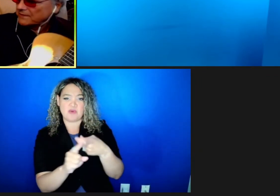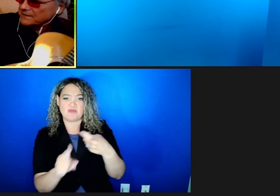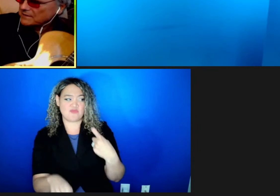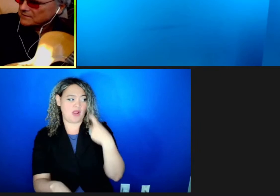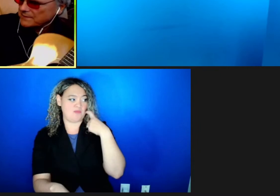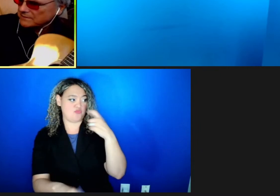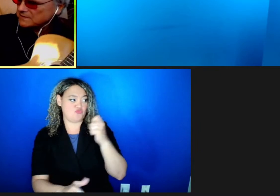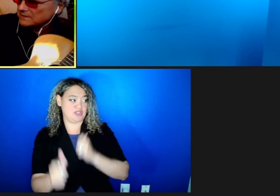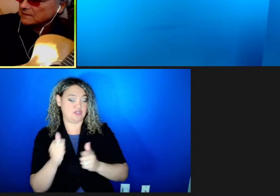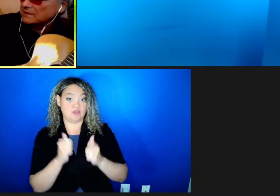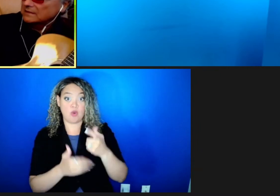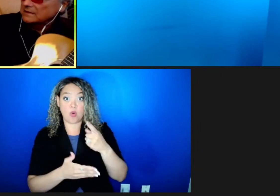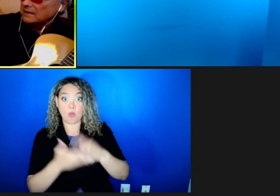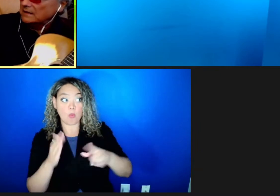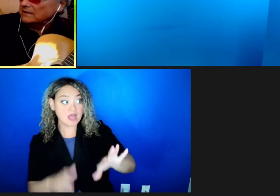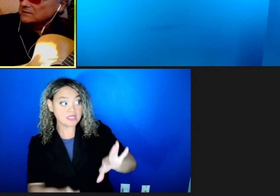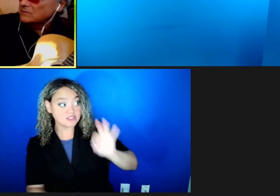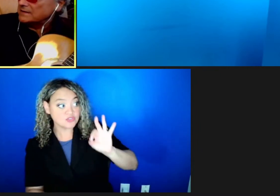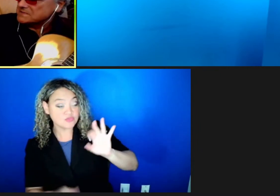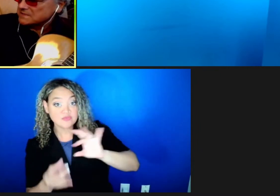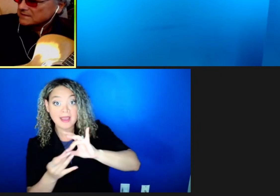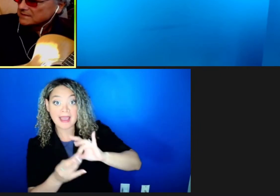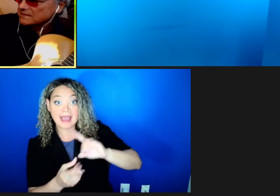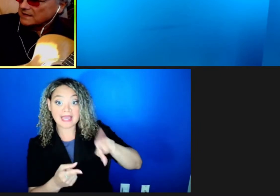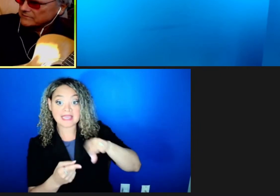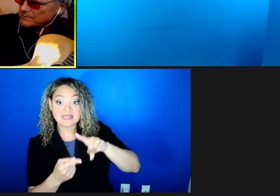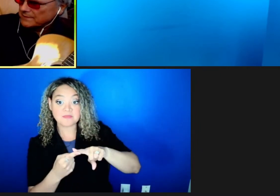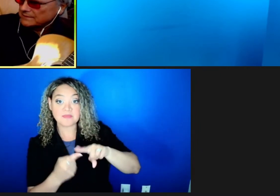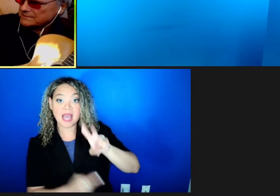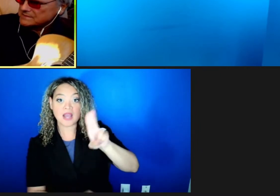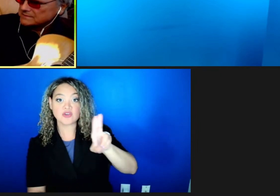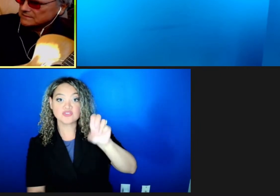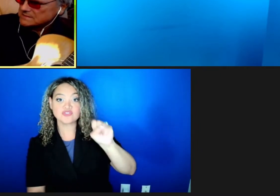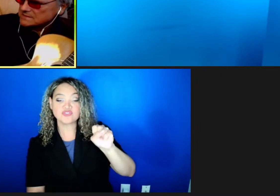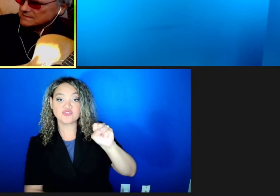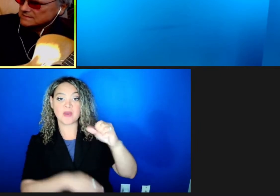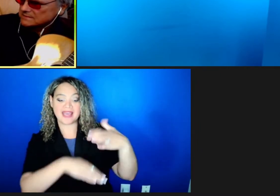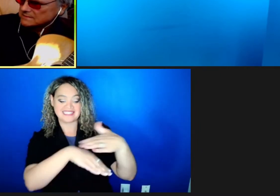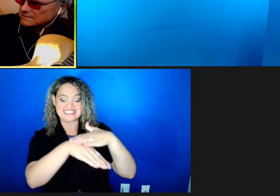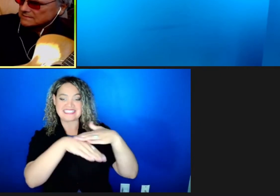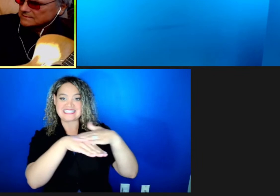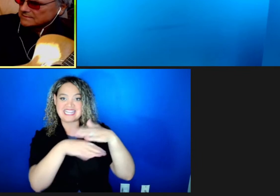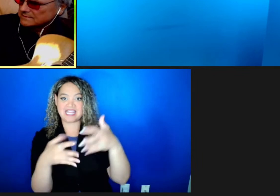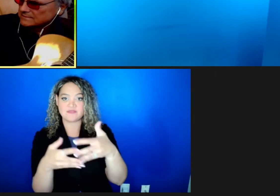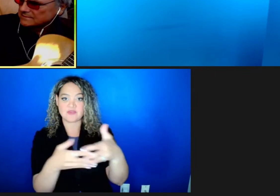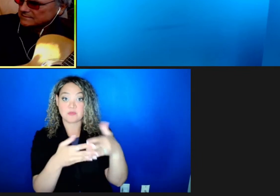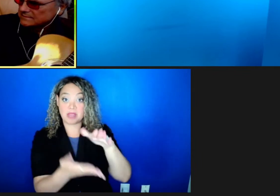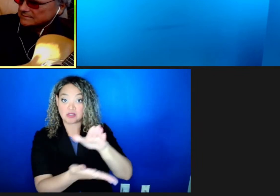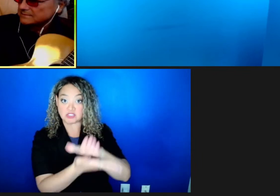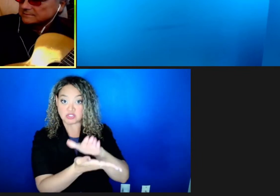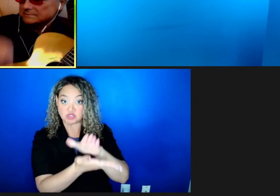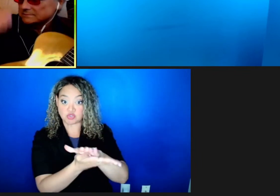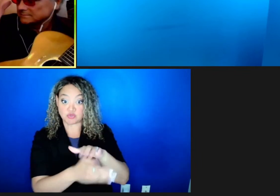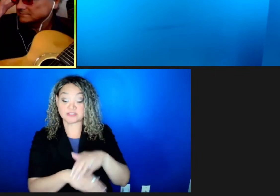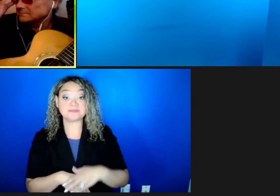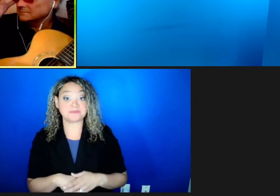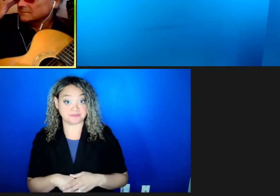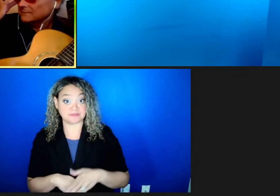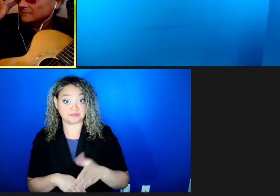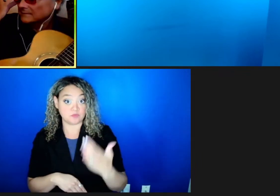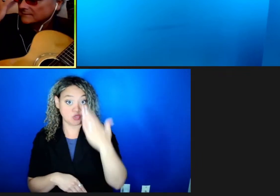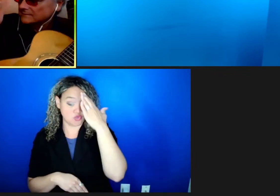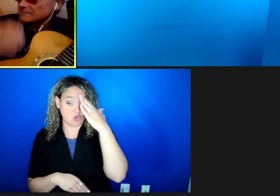you find out about U.S. Native American schools? Yes, as you know, we've talked about